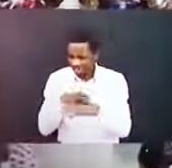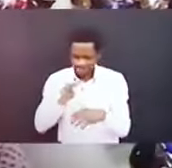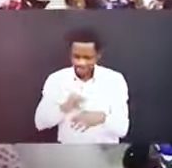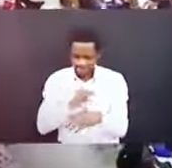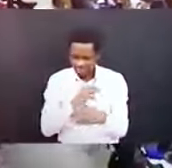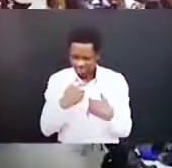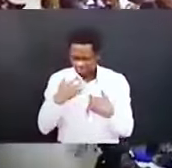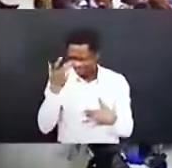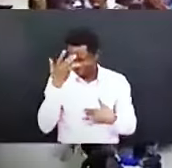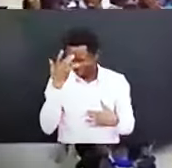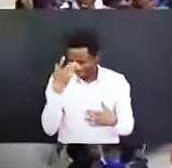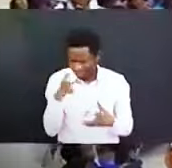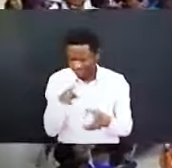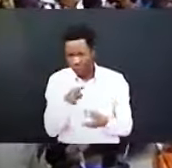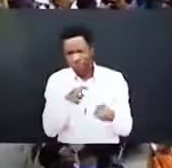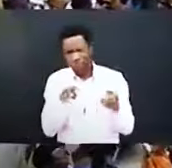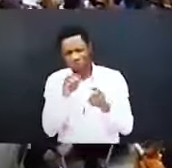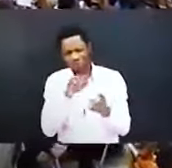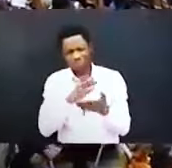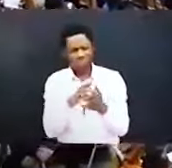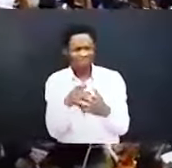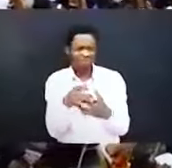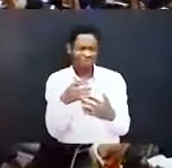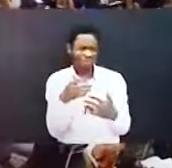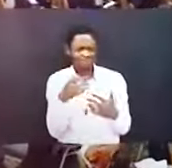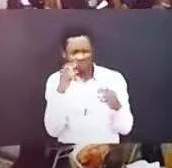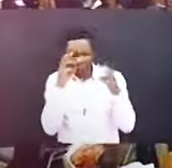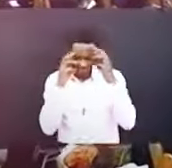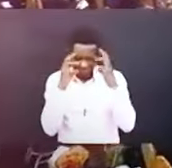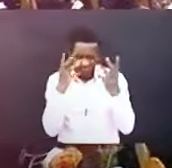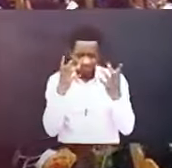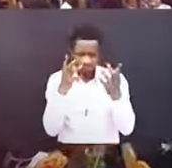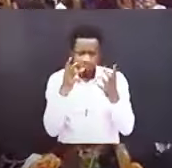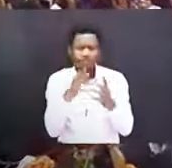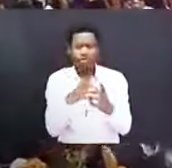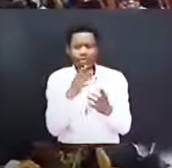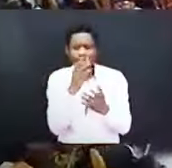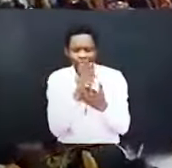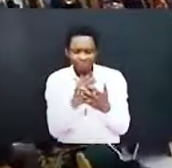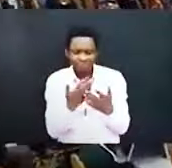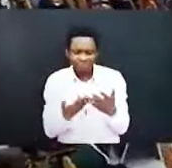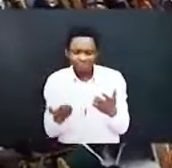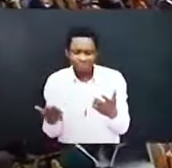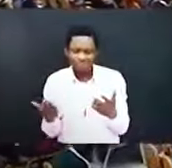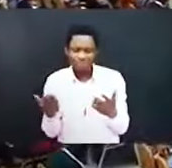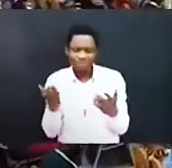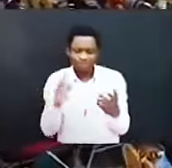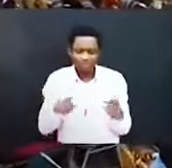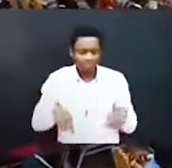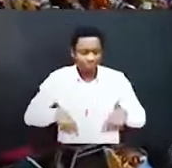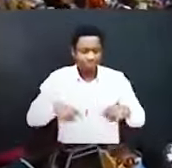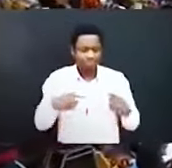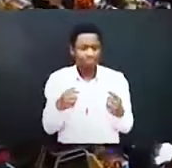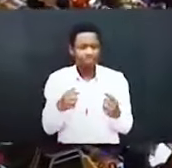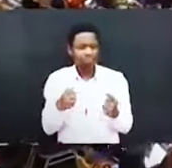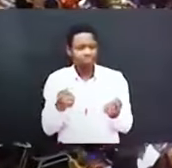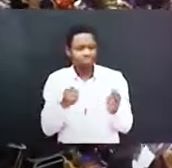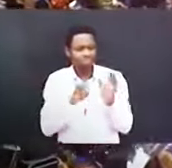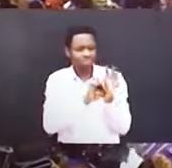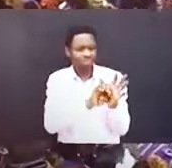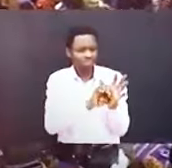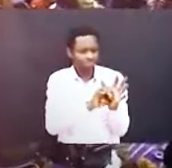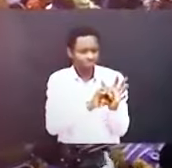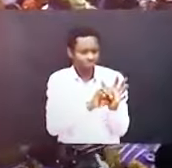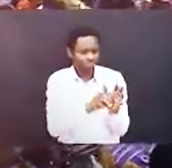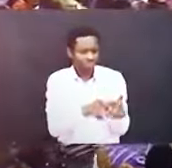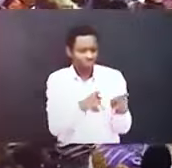So there are certain things that we have to dwell with. Some infirmities, like physical